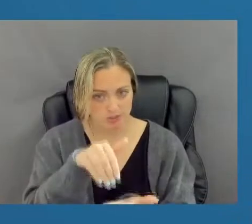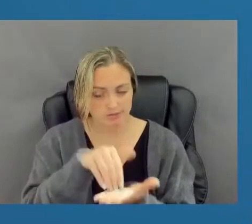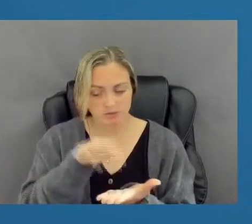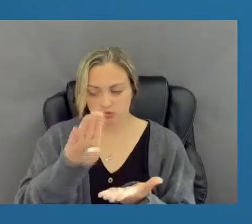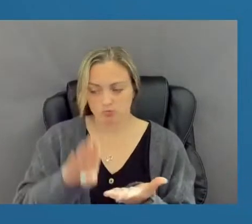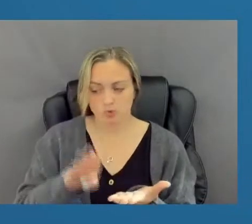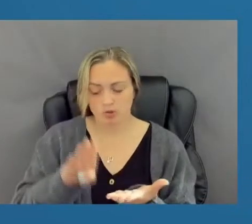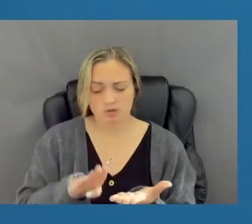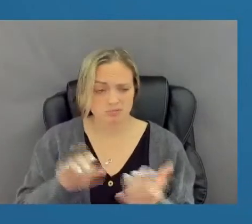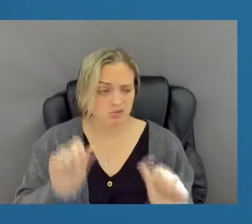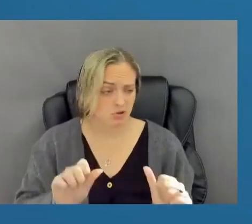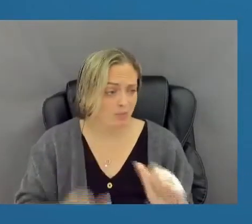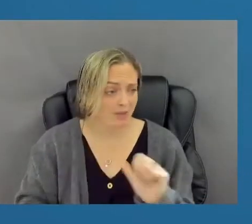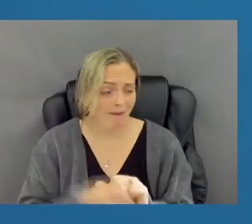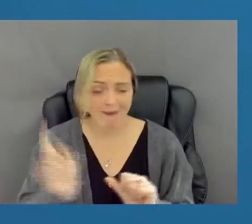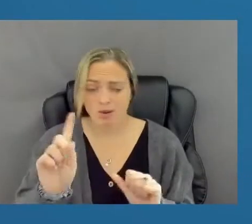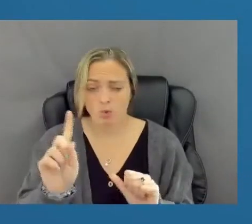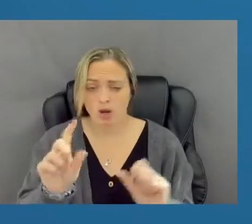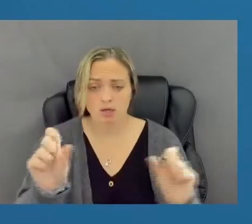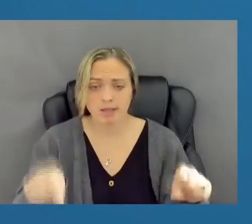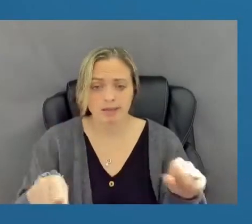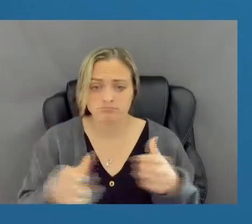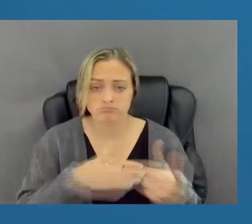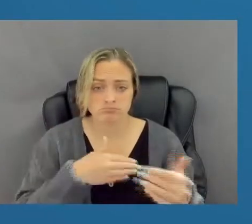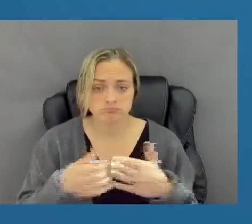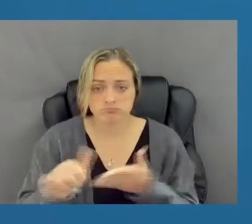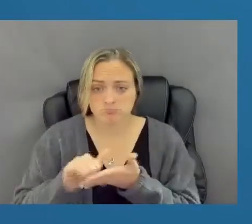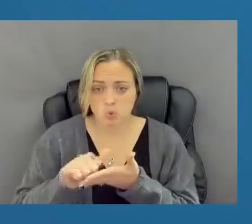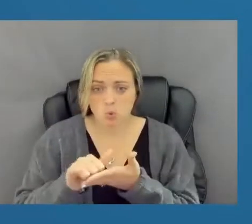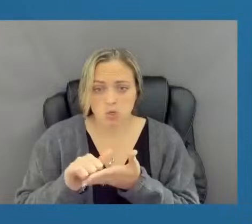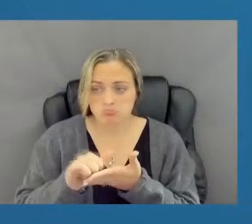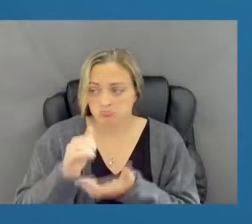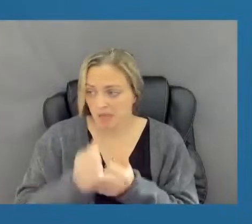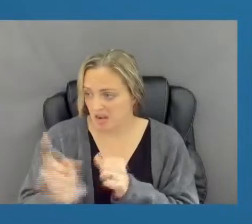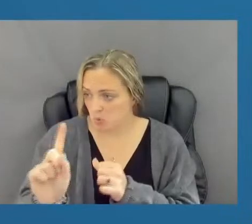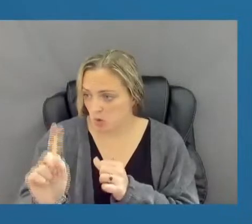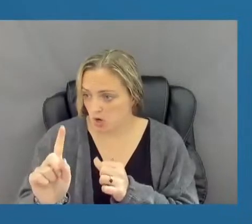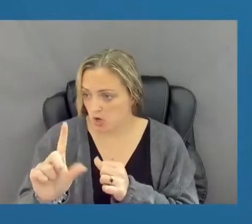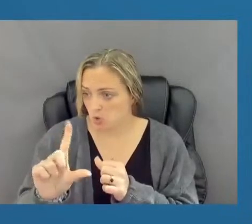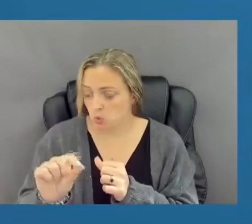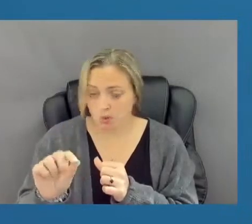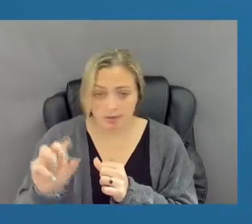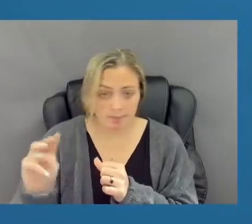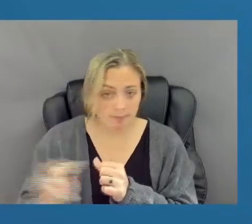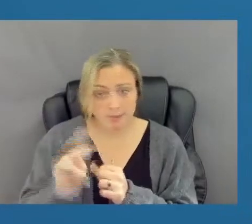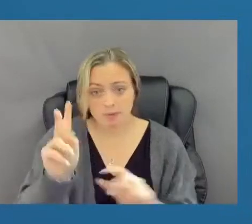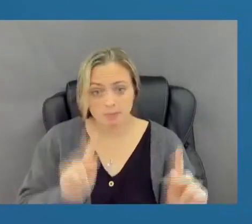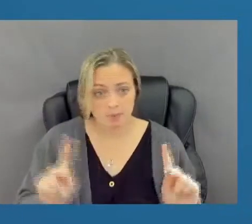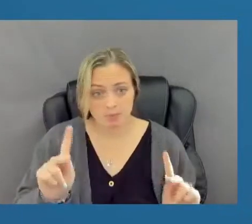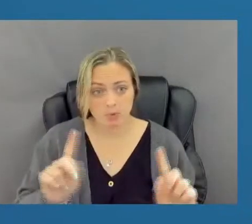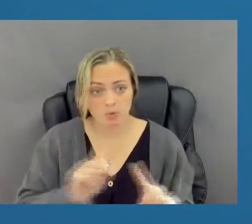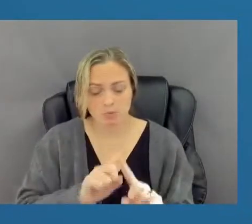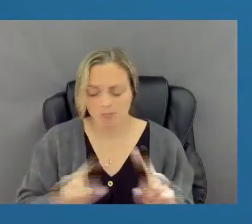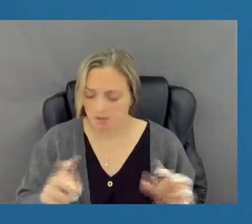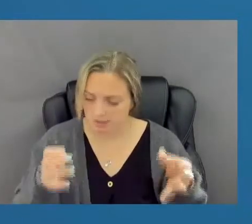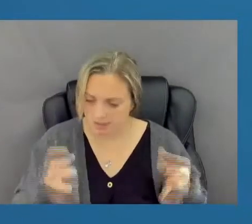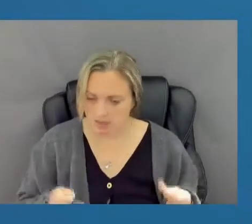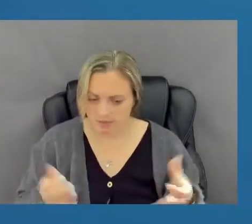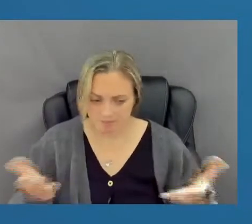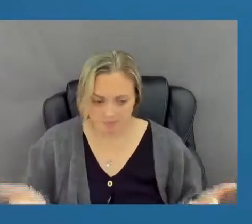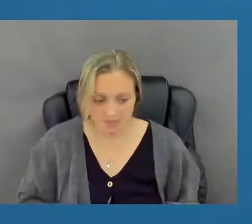could be any place in the state of New York right now, 20 million people, but saw fit to be right here